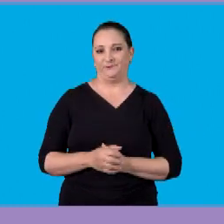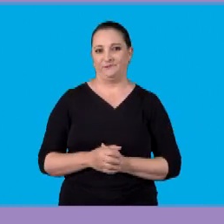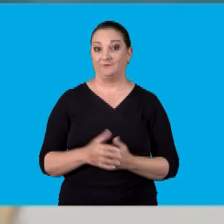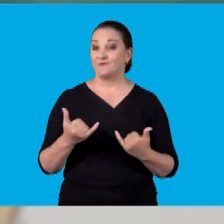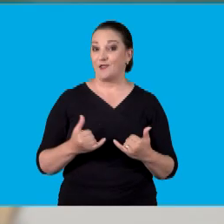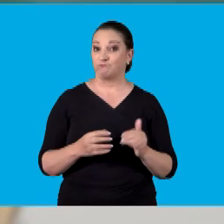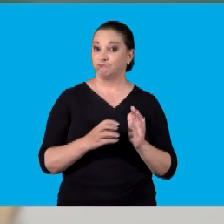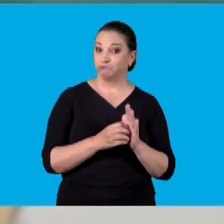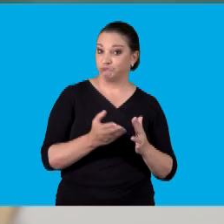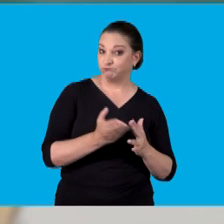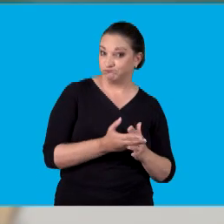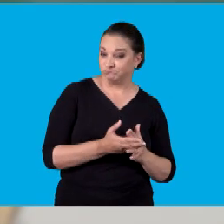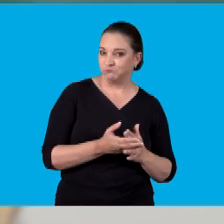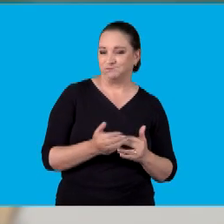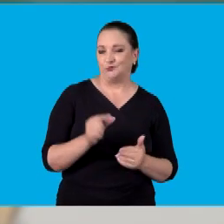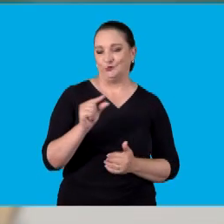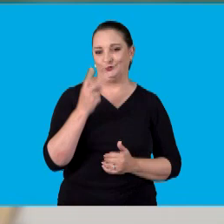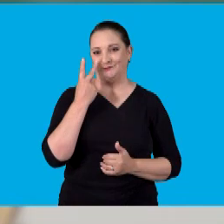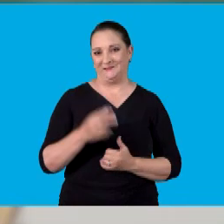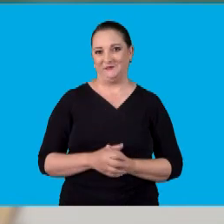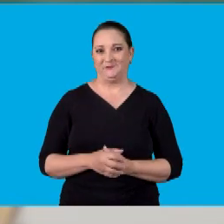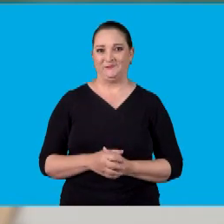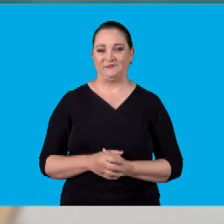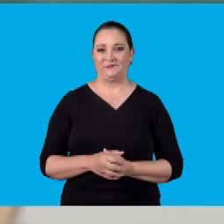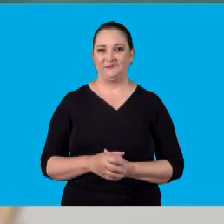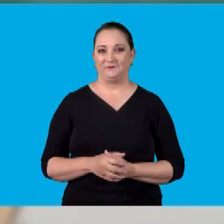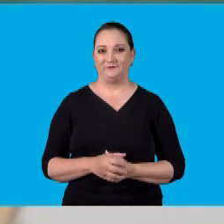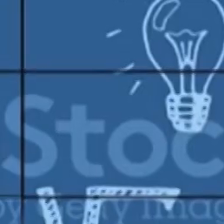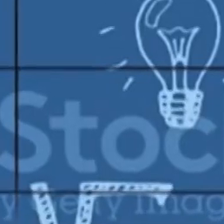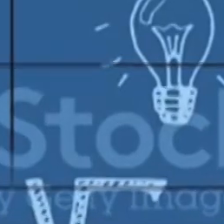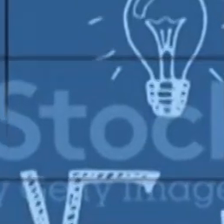degrees. Let's go to an ad break and then we'll see you just now.